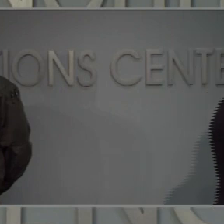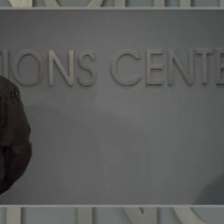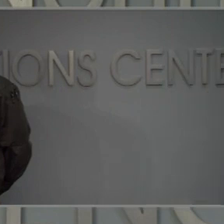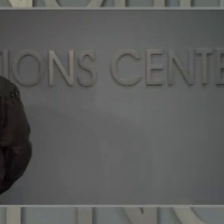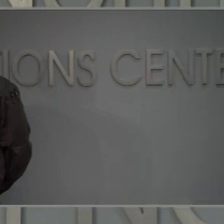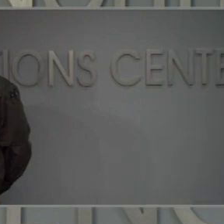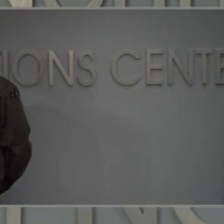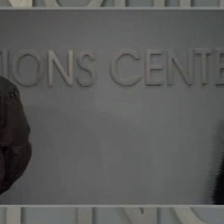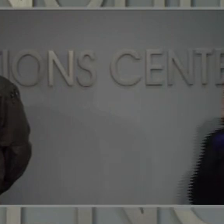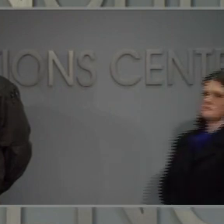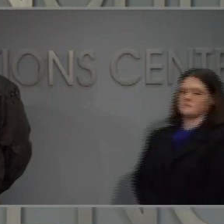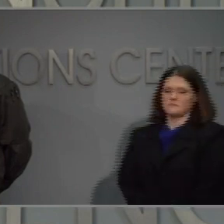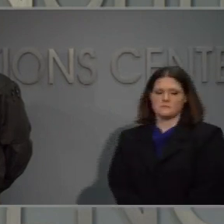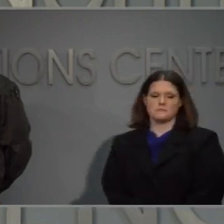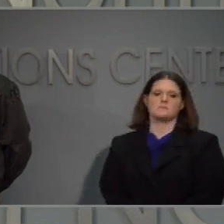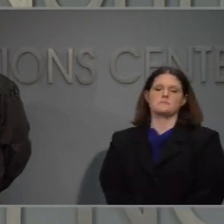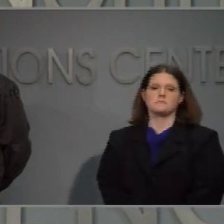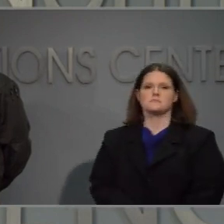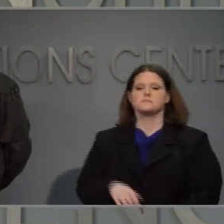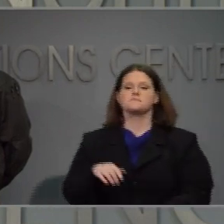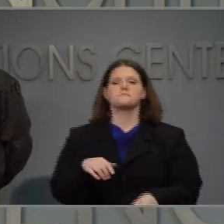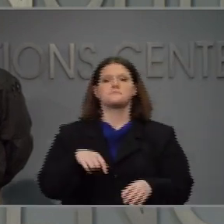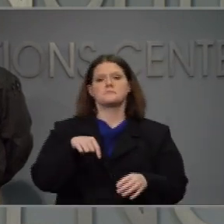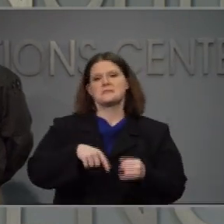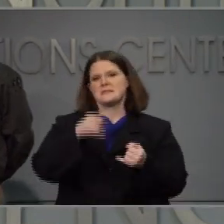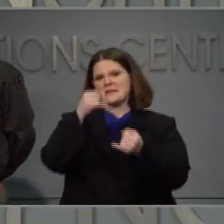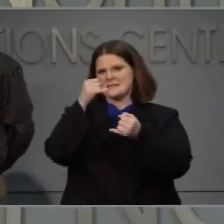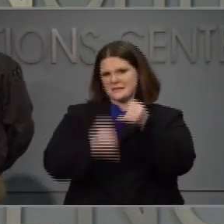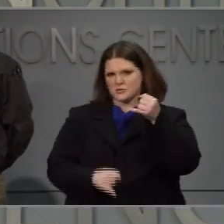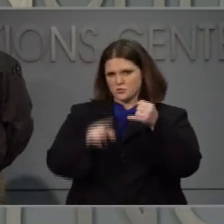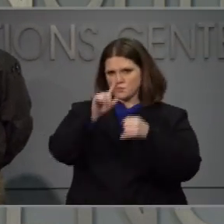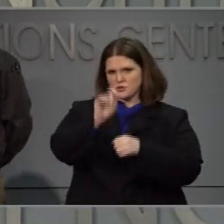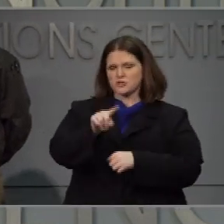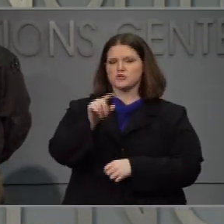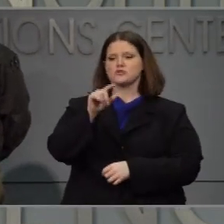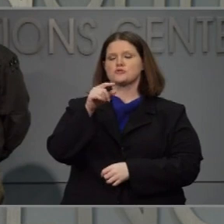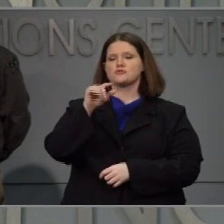This will be our final question. Jenna Fryer, The Associated Press.